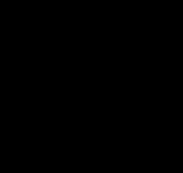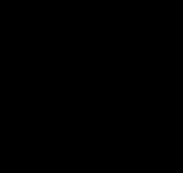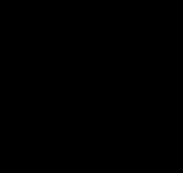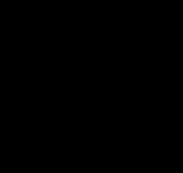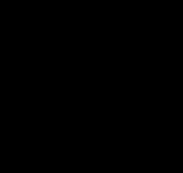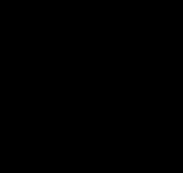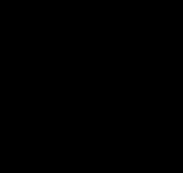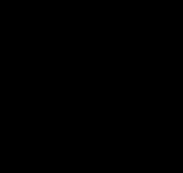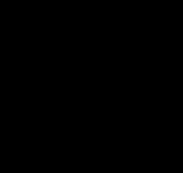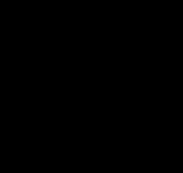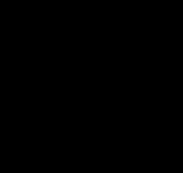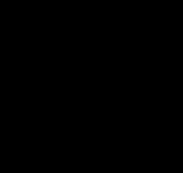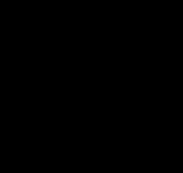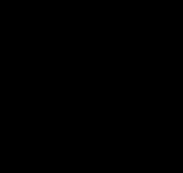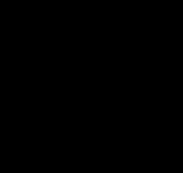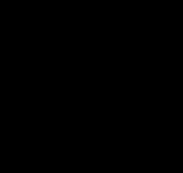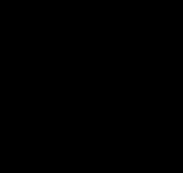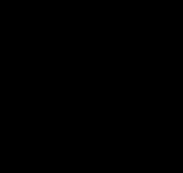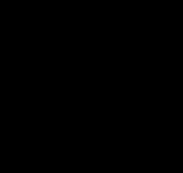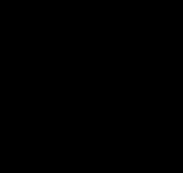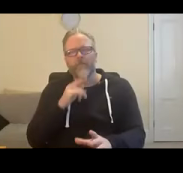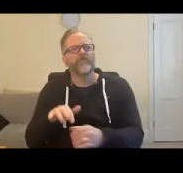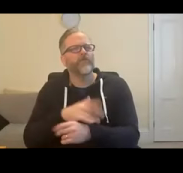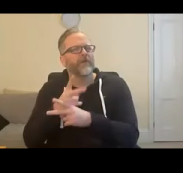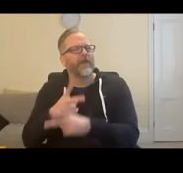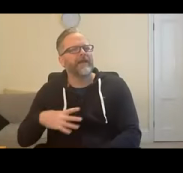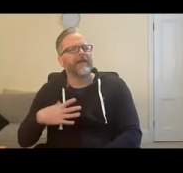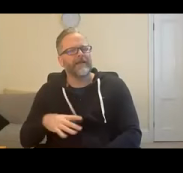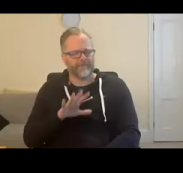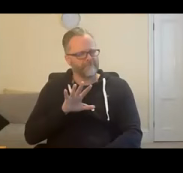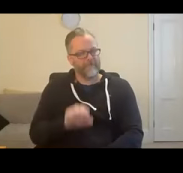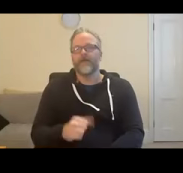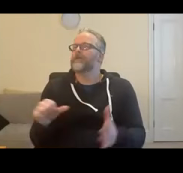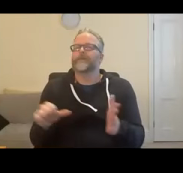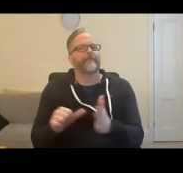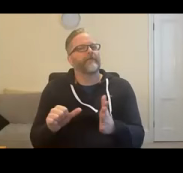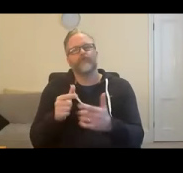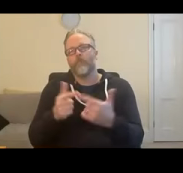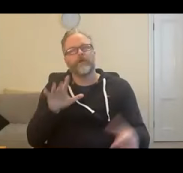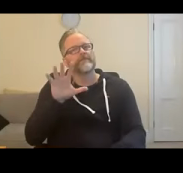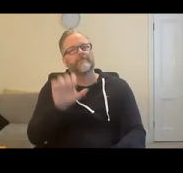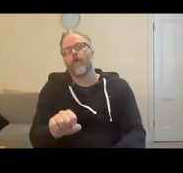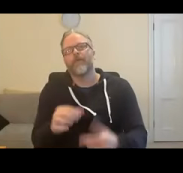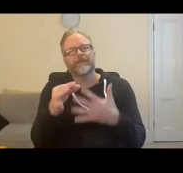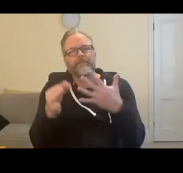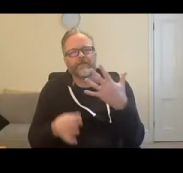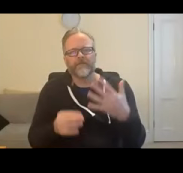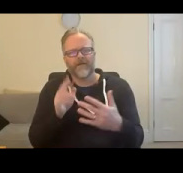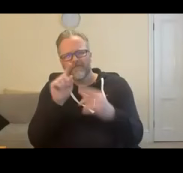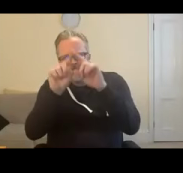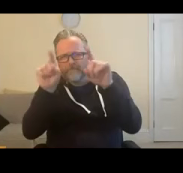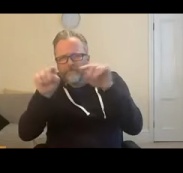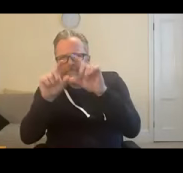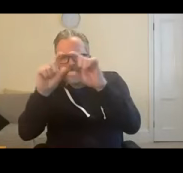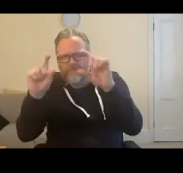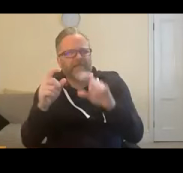cases and young people with social care needs, that's very hard to do remotely when you're seeing somebody on a screen, a